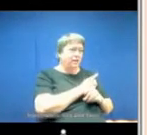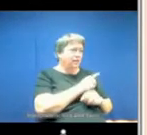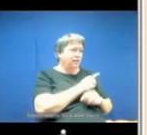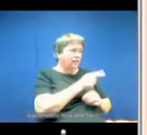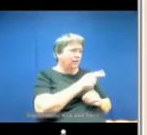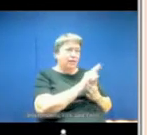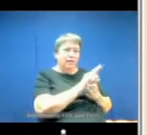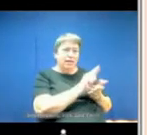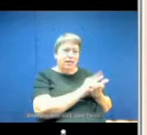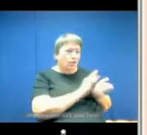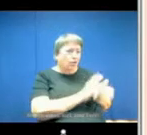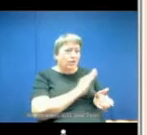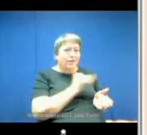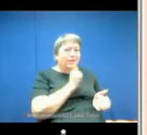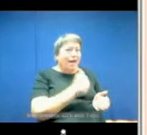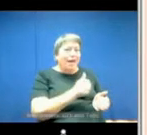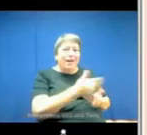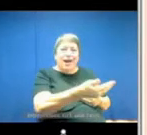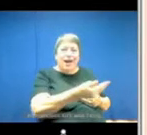for the conversation.